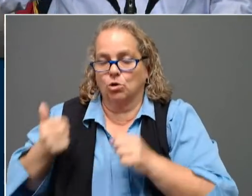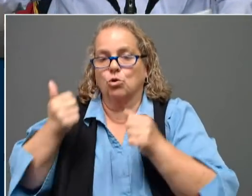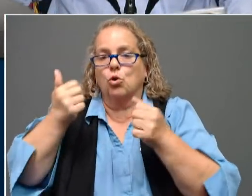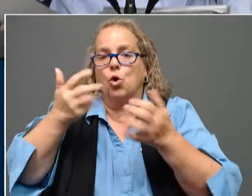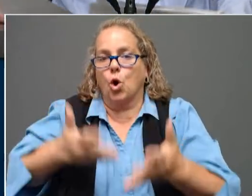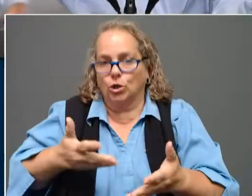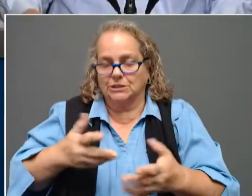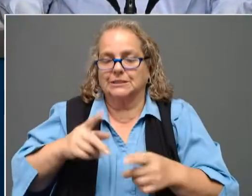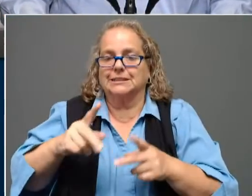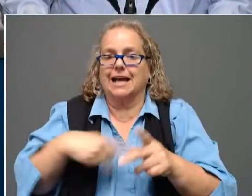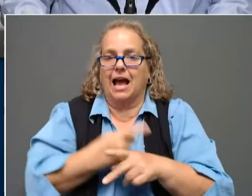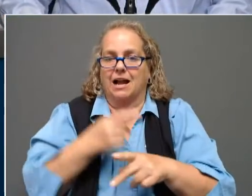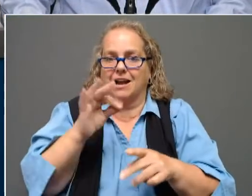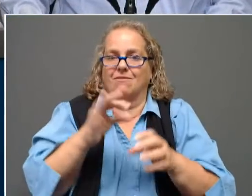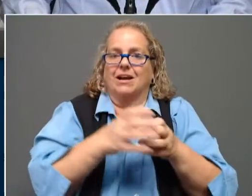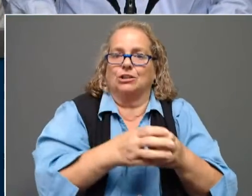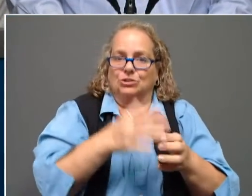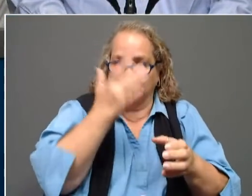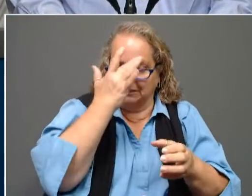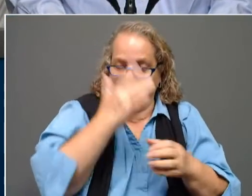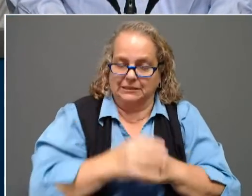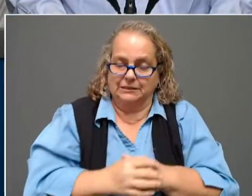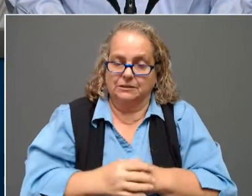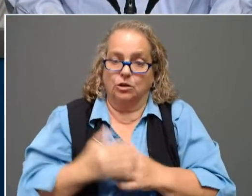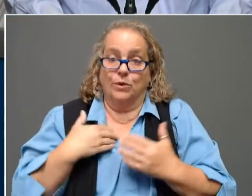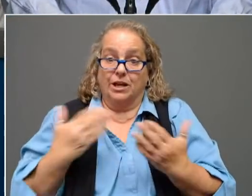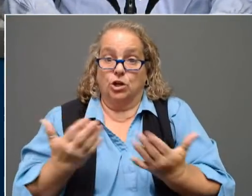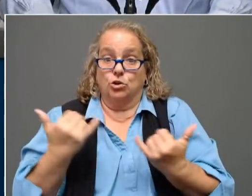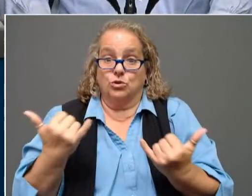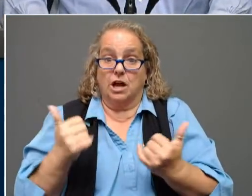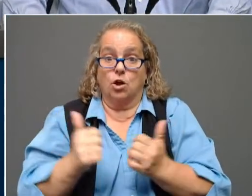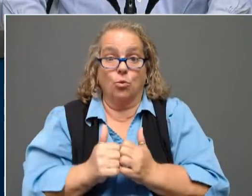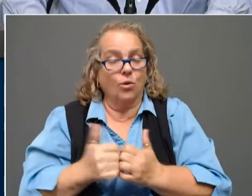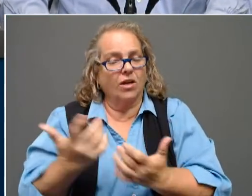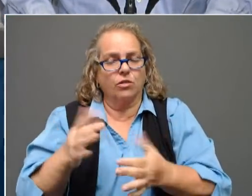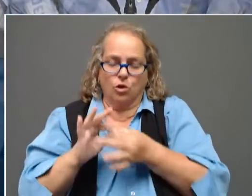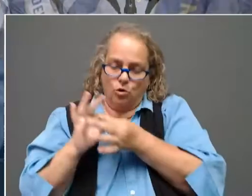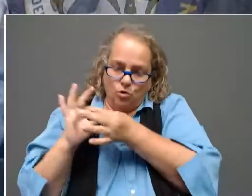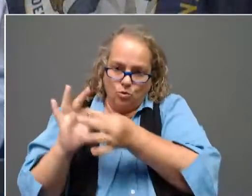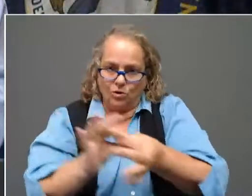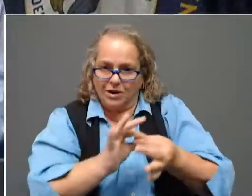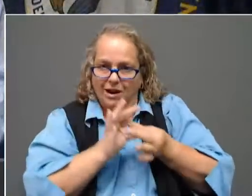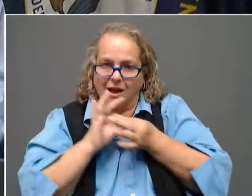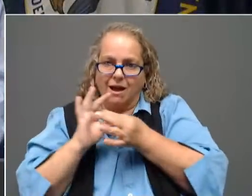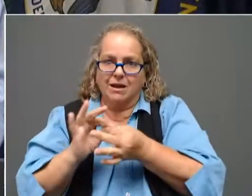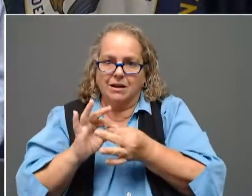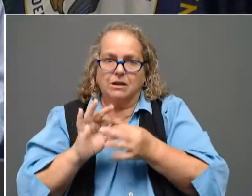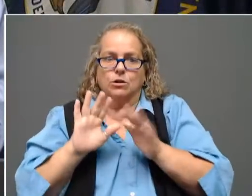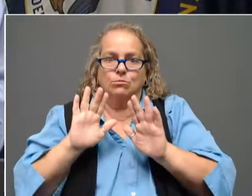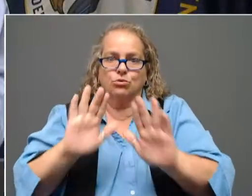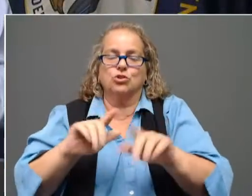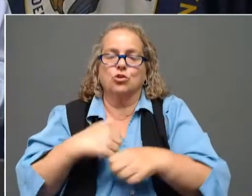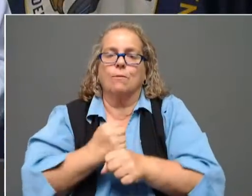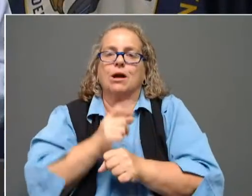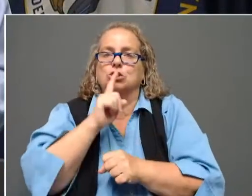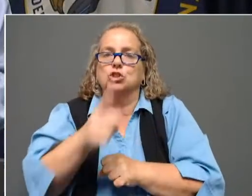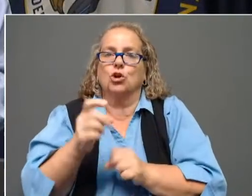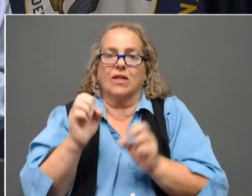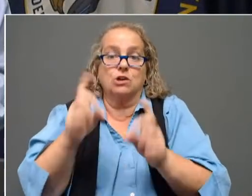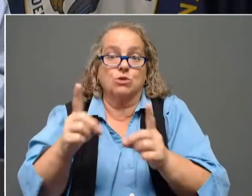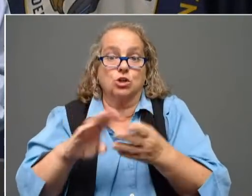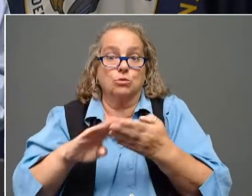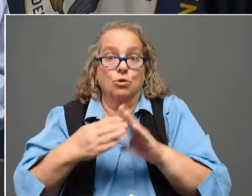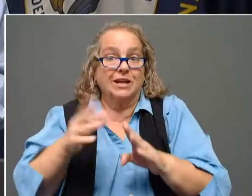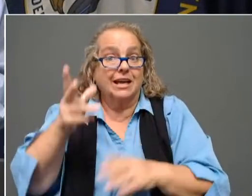clusters. We're here today with a united front, wanting to make sure that the education community hears us loud and clear. So your